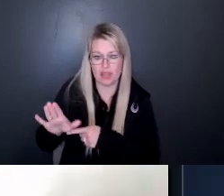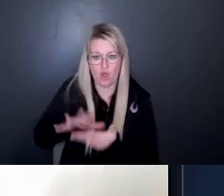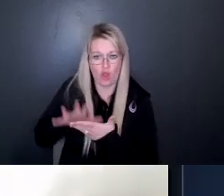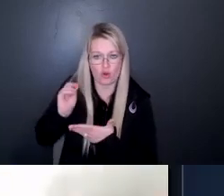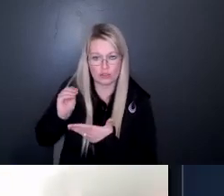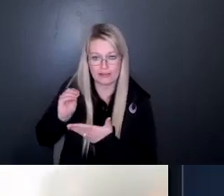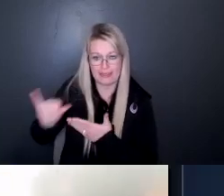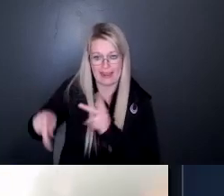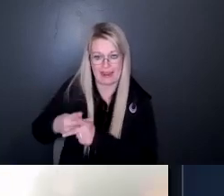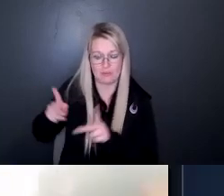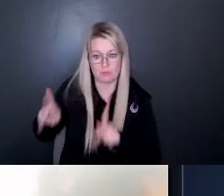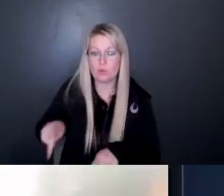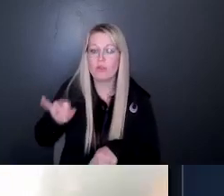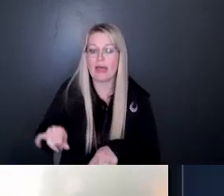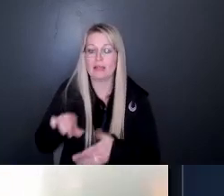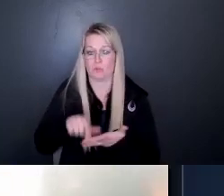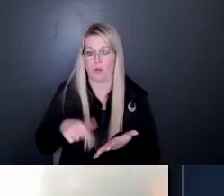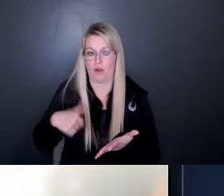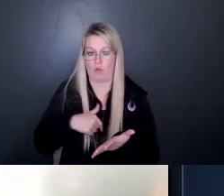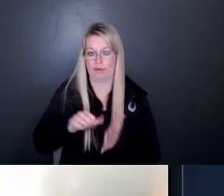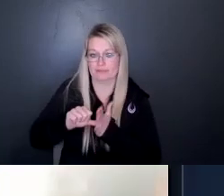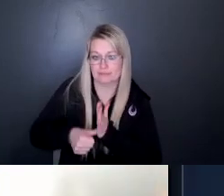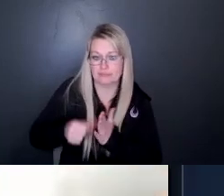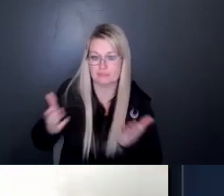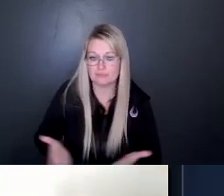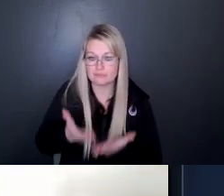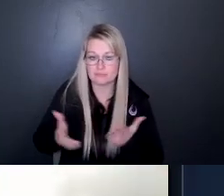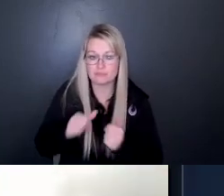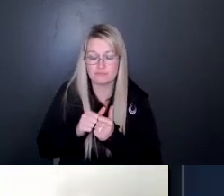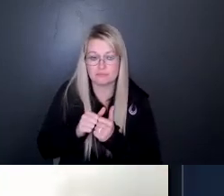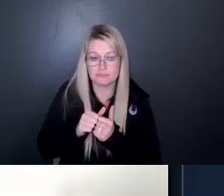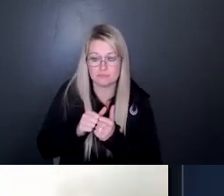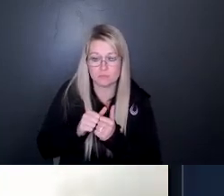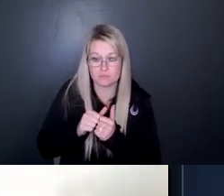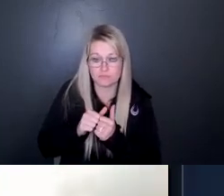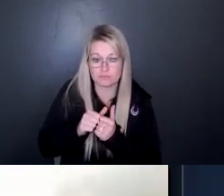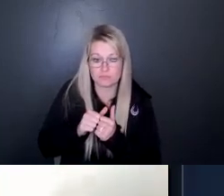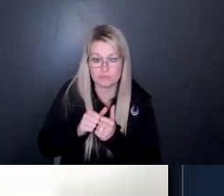person. And that is what we emphasize on